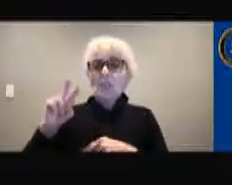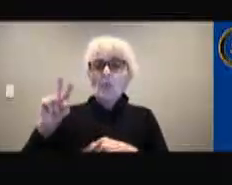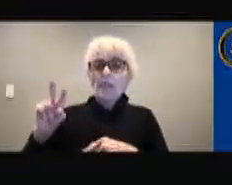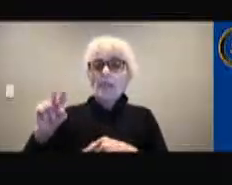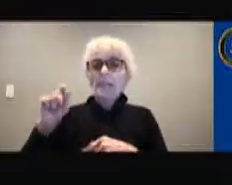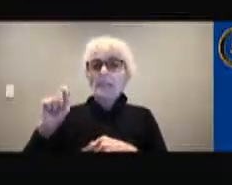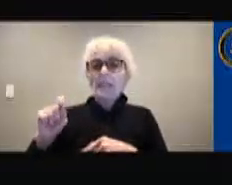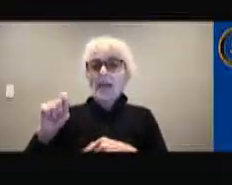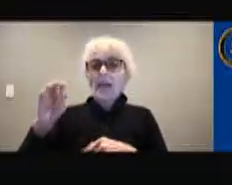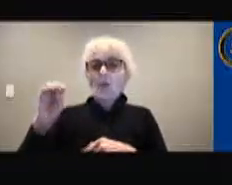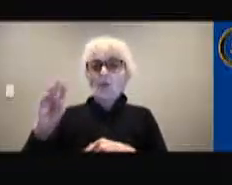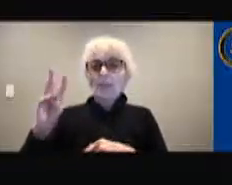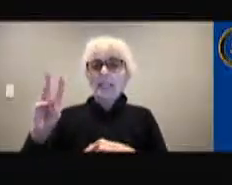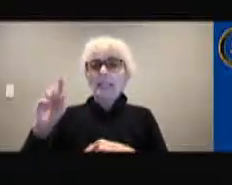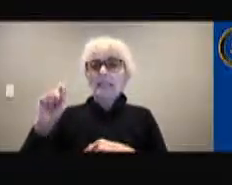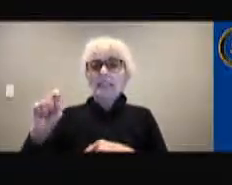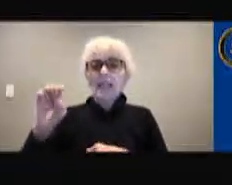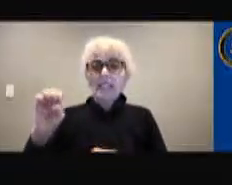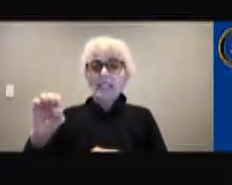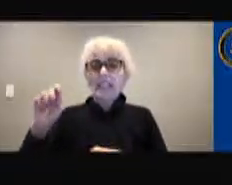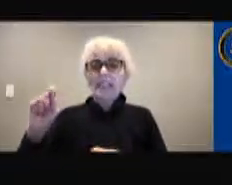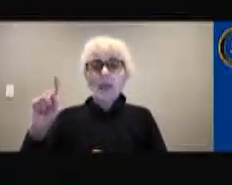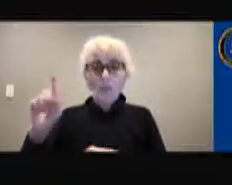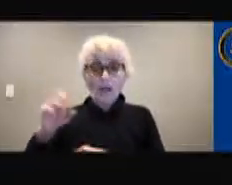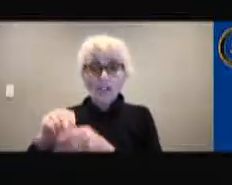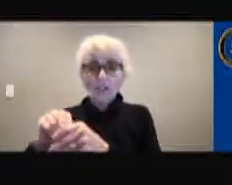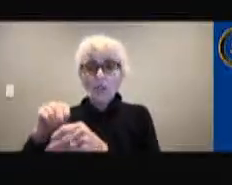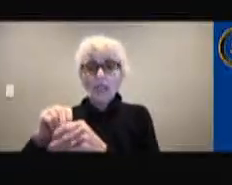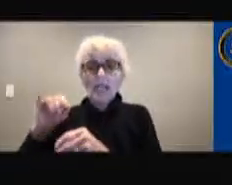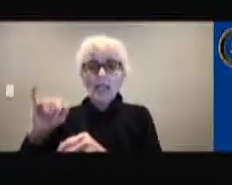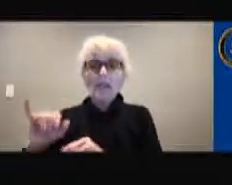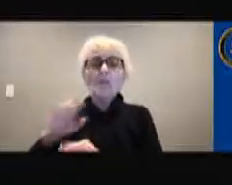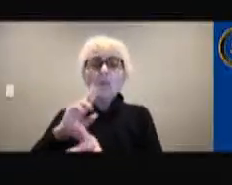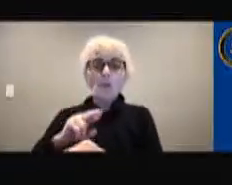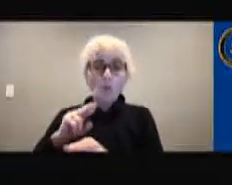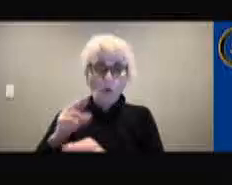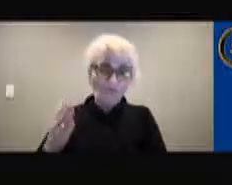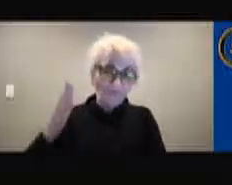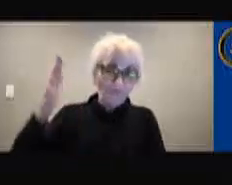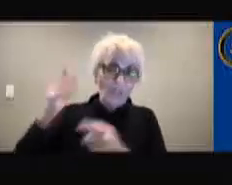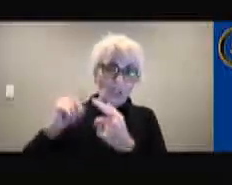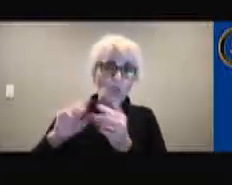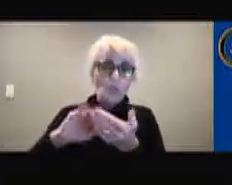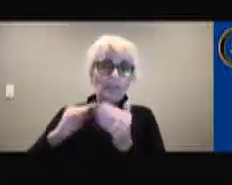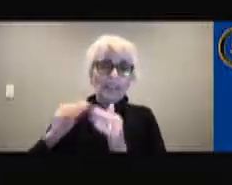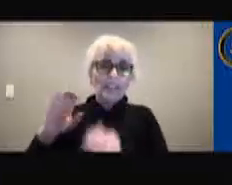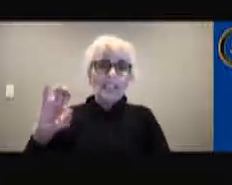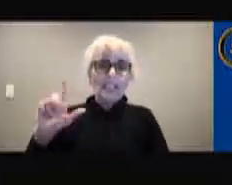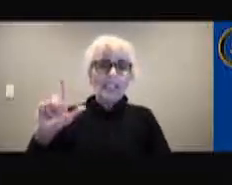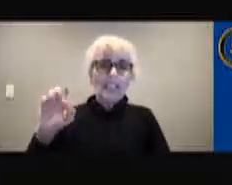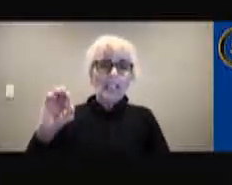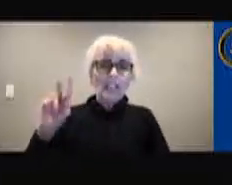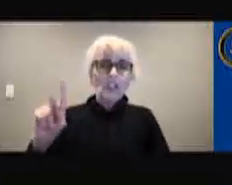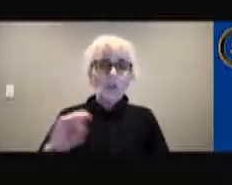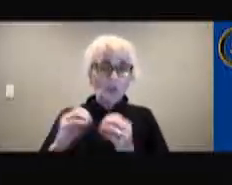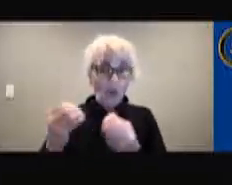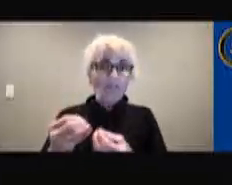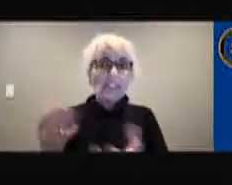922.06.e.1, and those are included in the report submitted to the city clerk's office. And with that, I'll turn it over to...